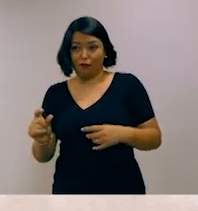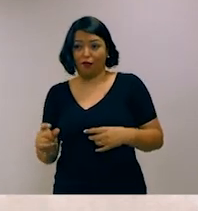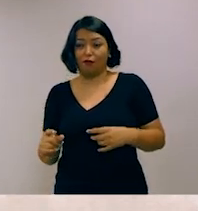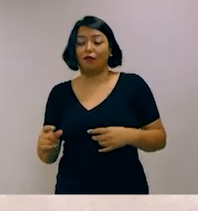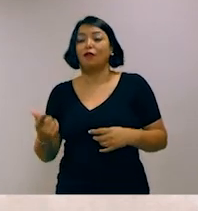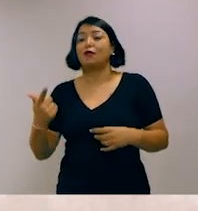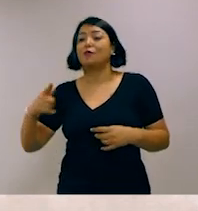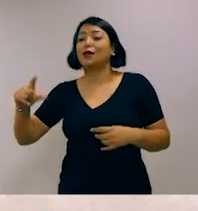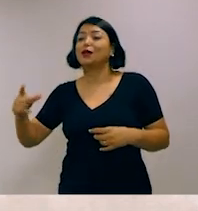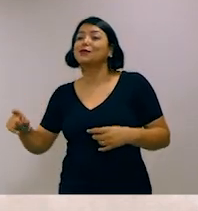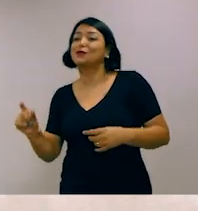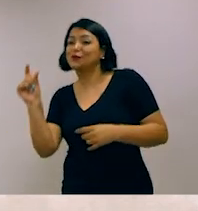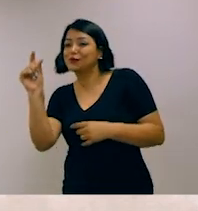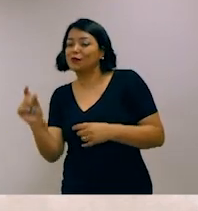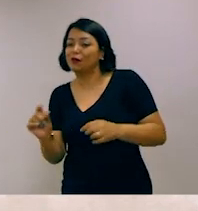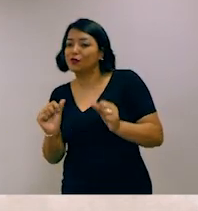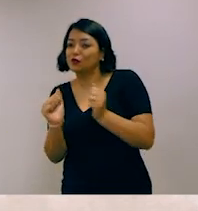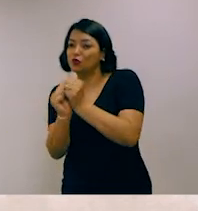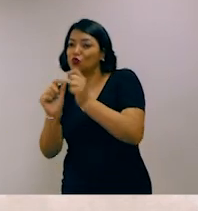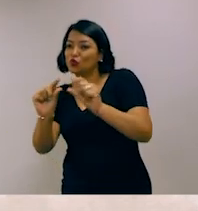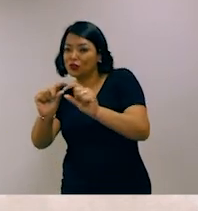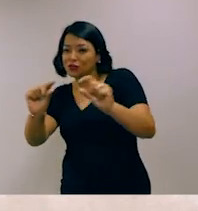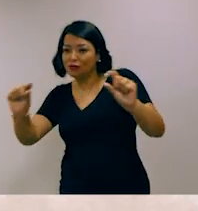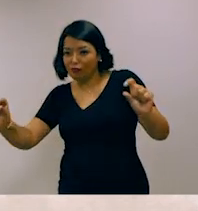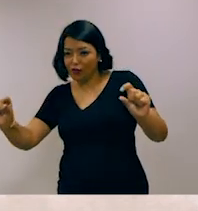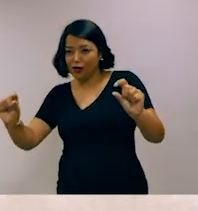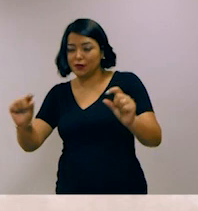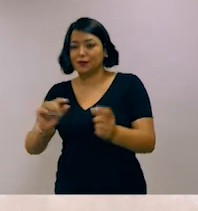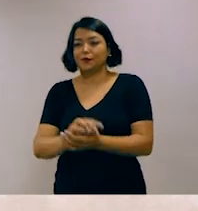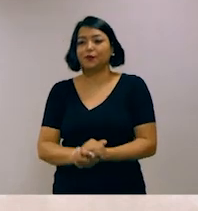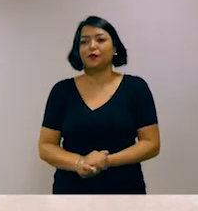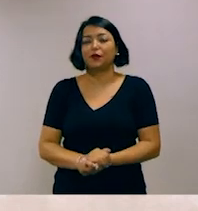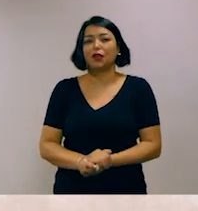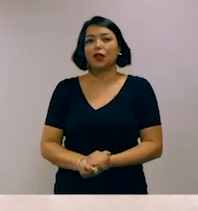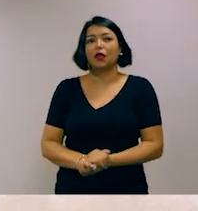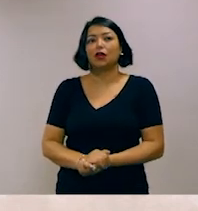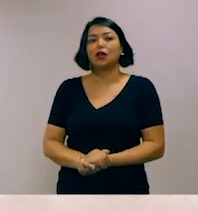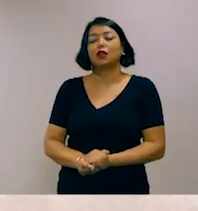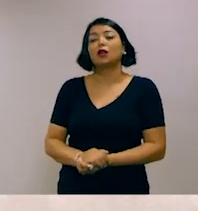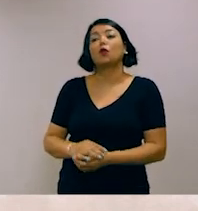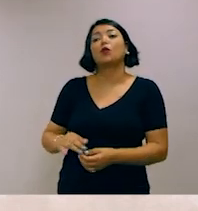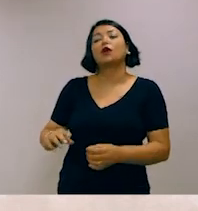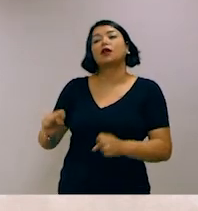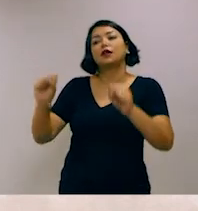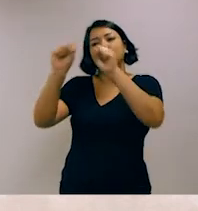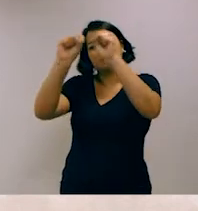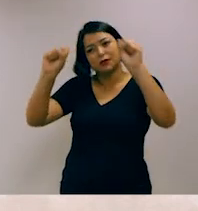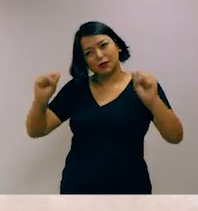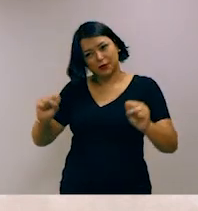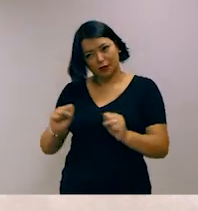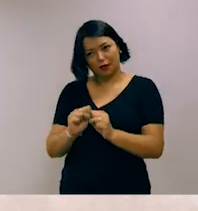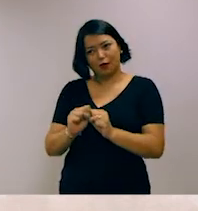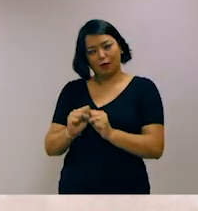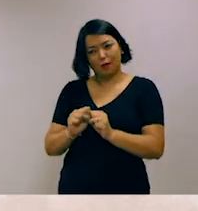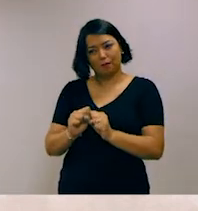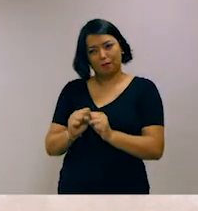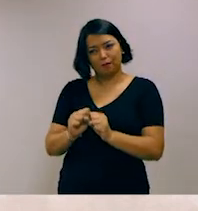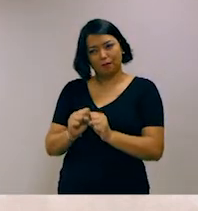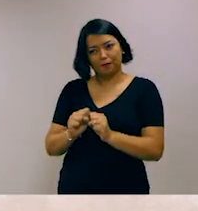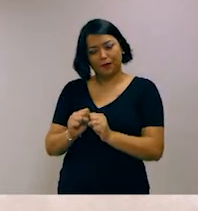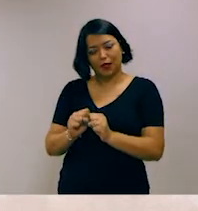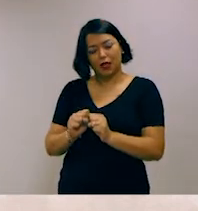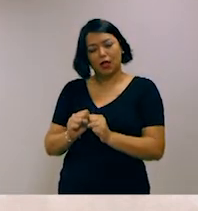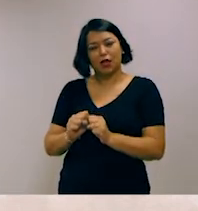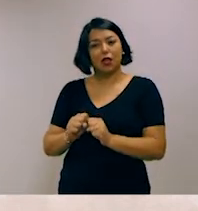you know a word by the words that accompany it. And this is a free translation of a quote by John Firth. And